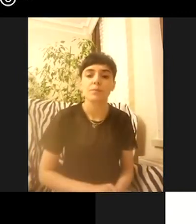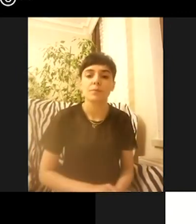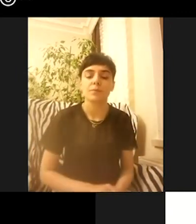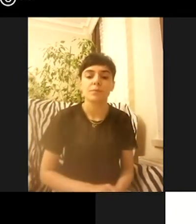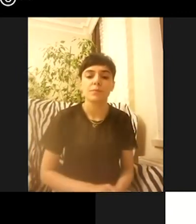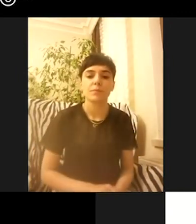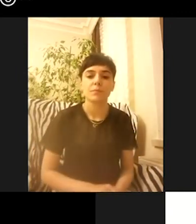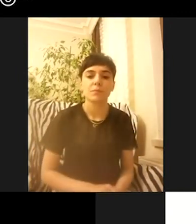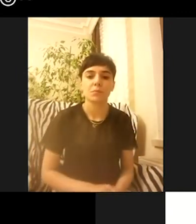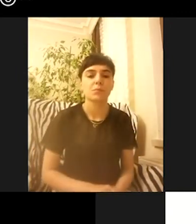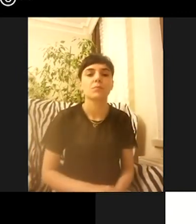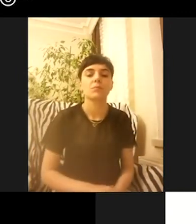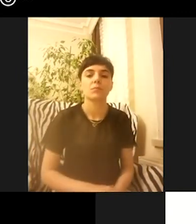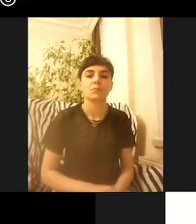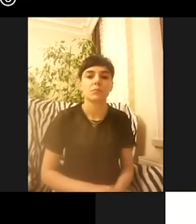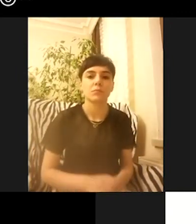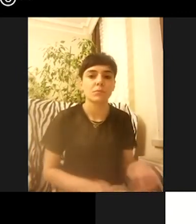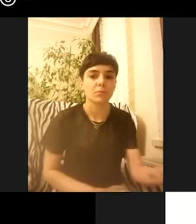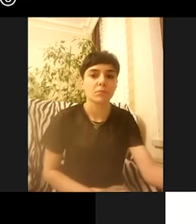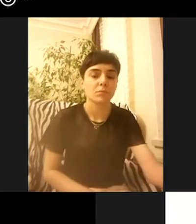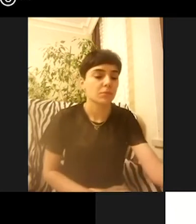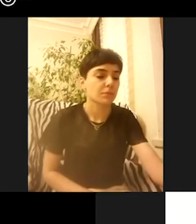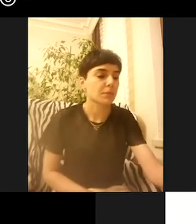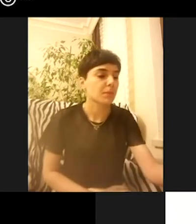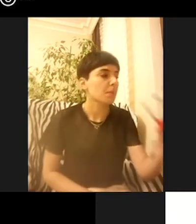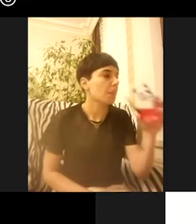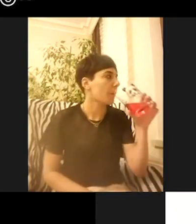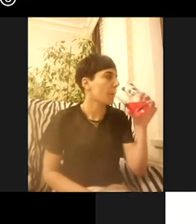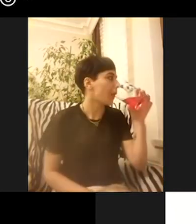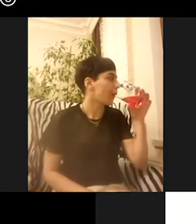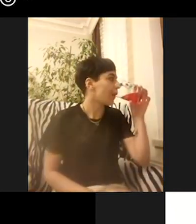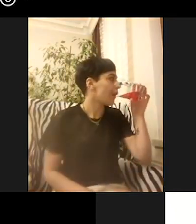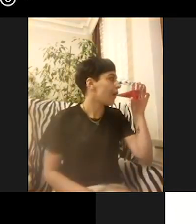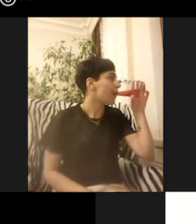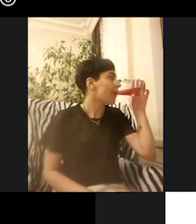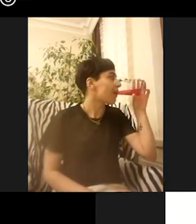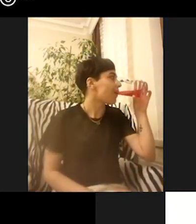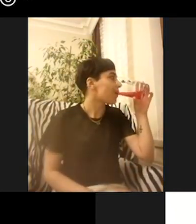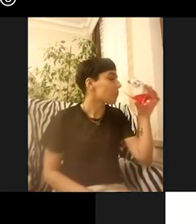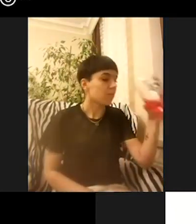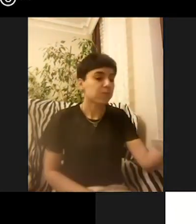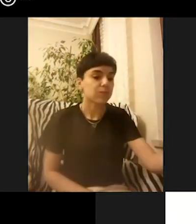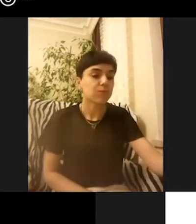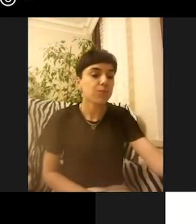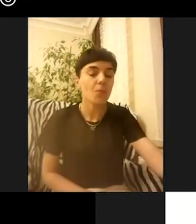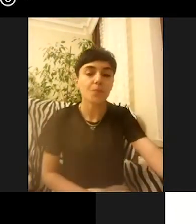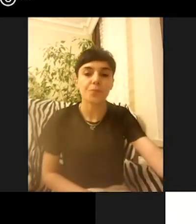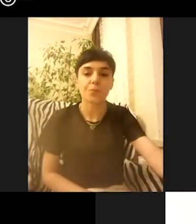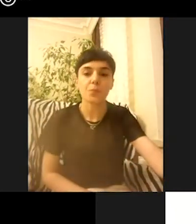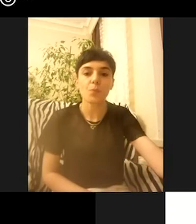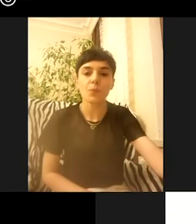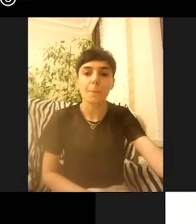To clarify, is that when you said about the boat, right? I think that for those people who do not know this history of the Netherlands, it's good to say again that indeed that